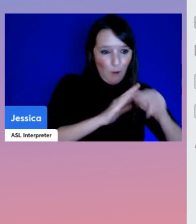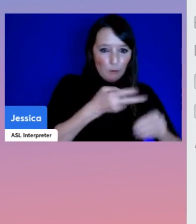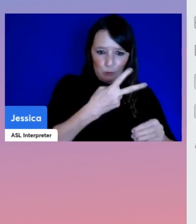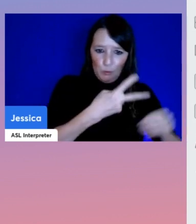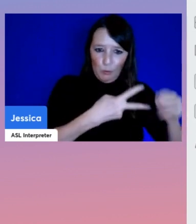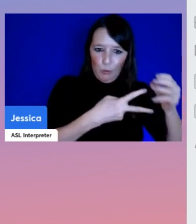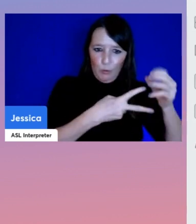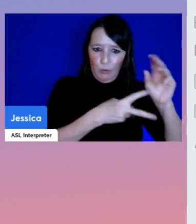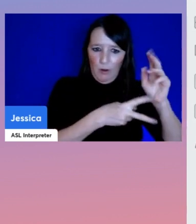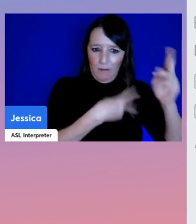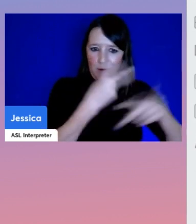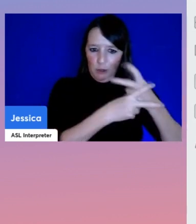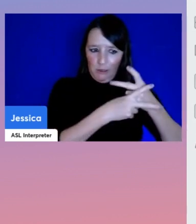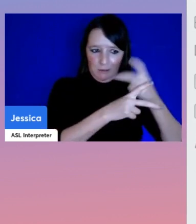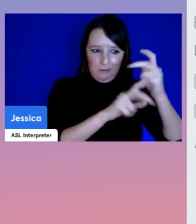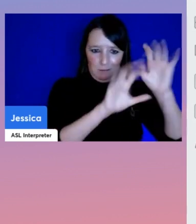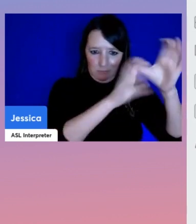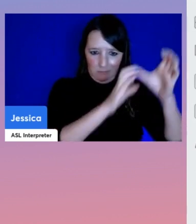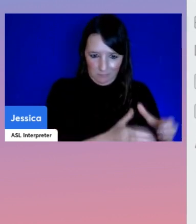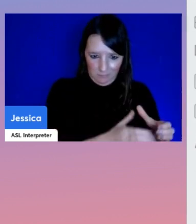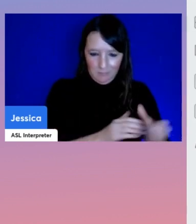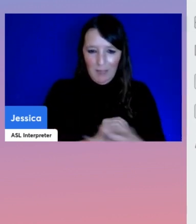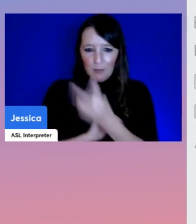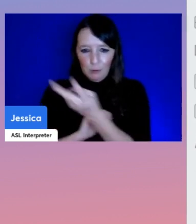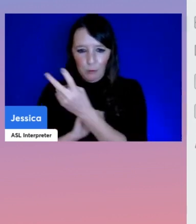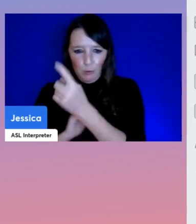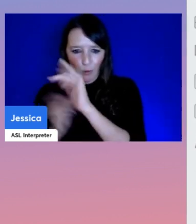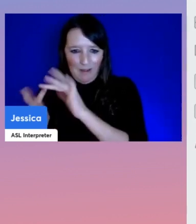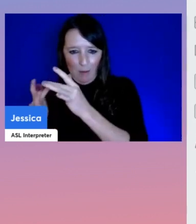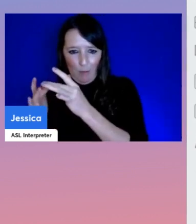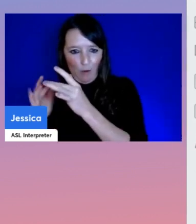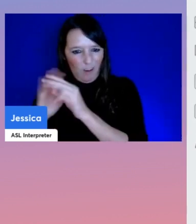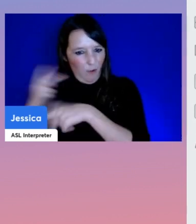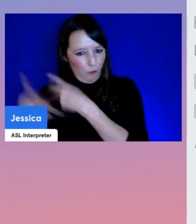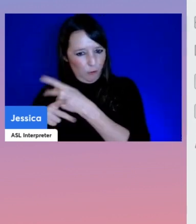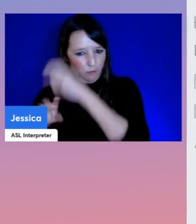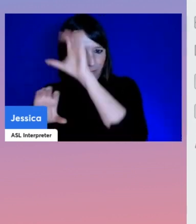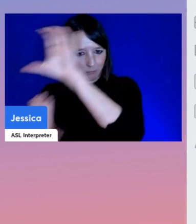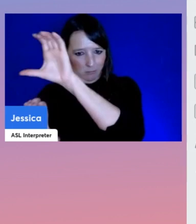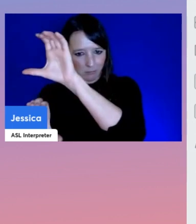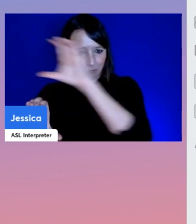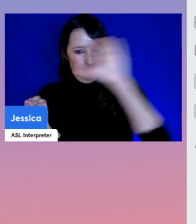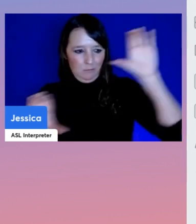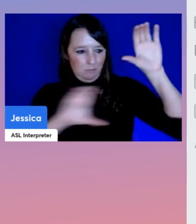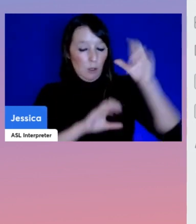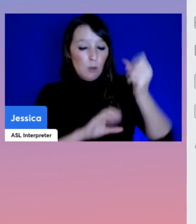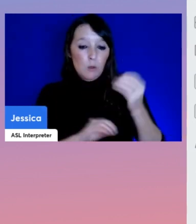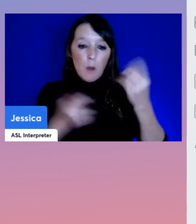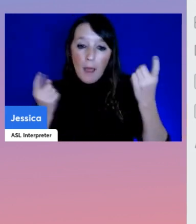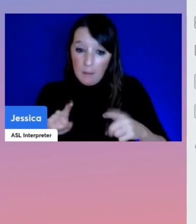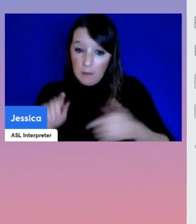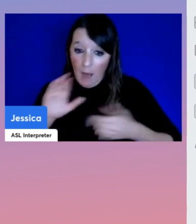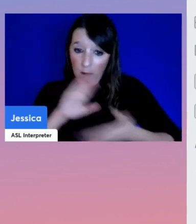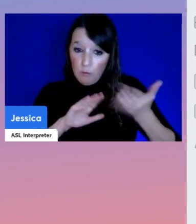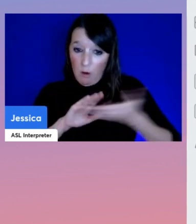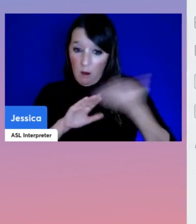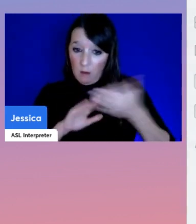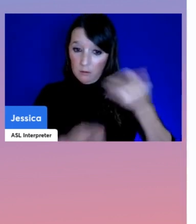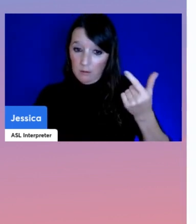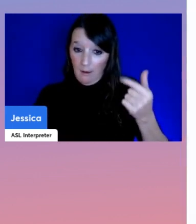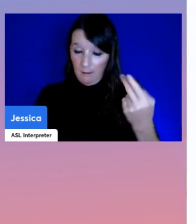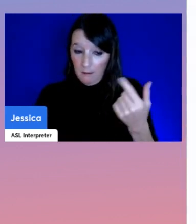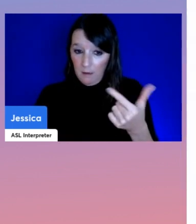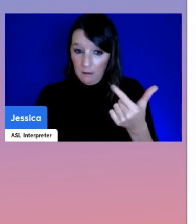likewise for my network module, I have two different versions. So what will happen when I run this in GitHub, we can just jump